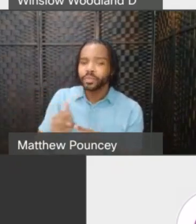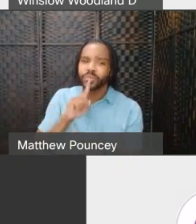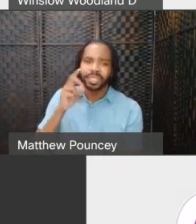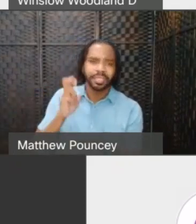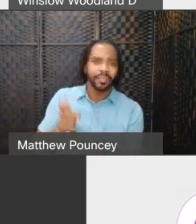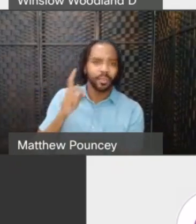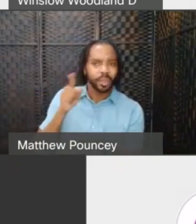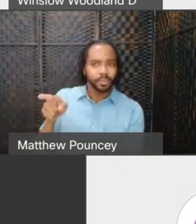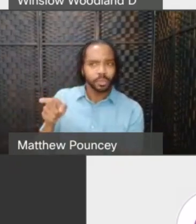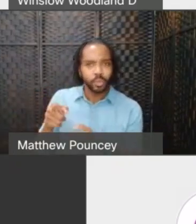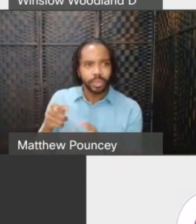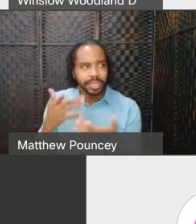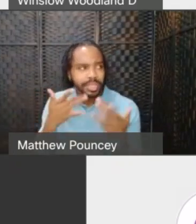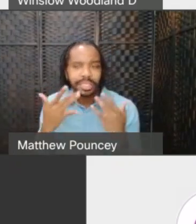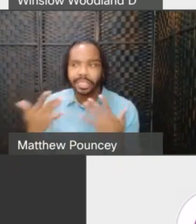keep up with the demand.